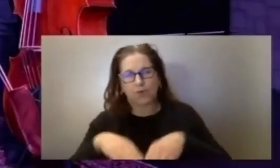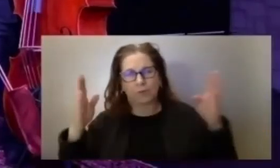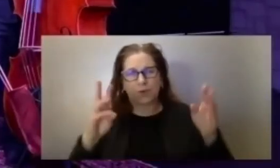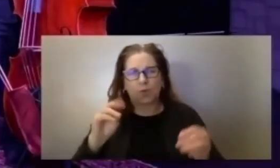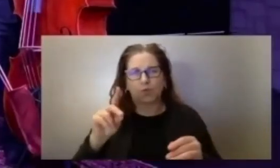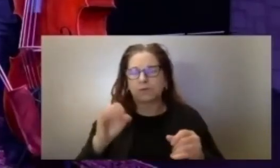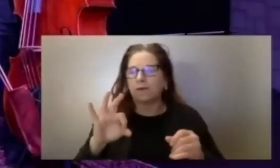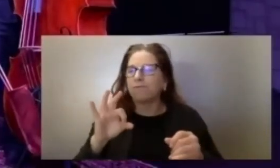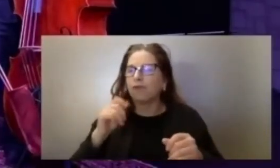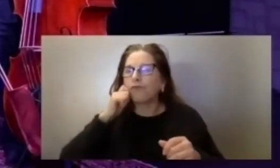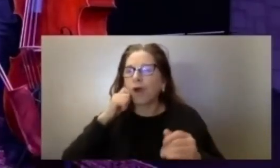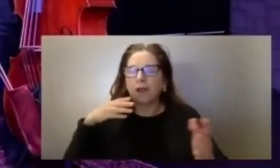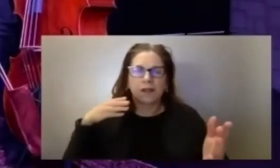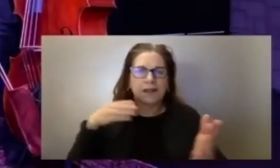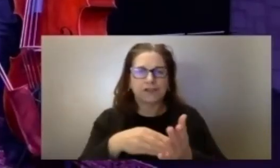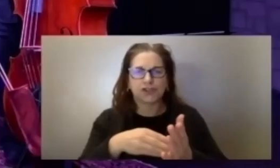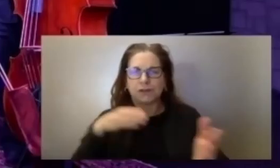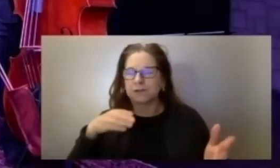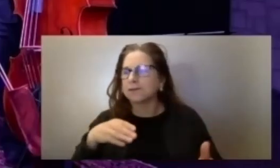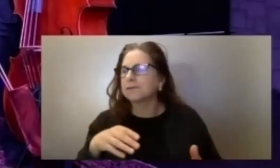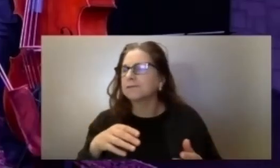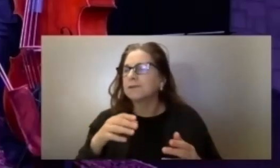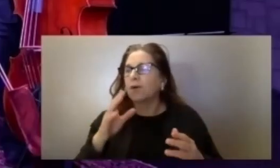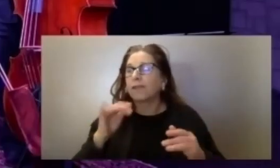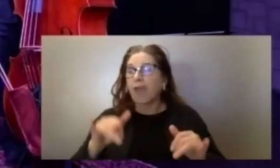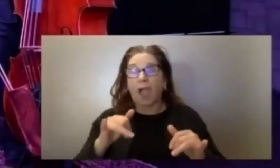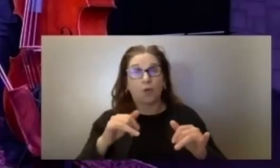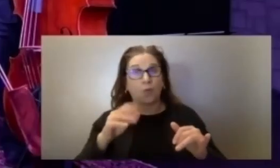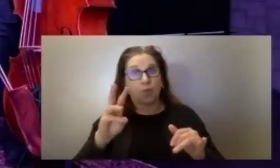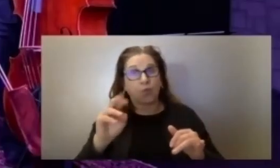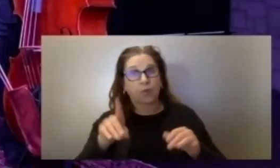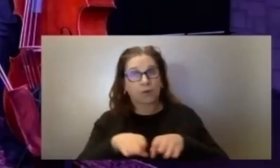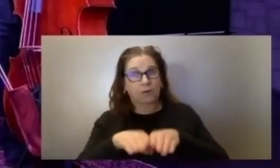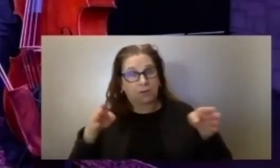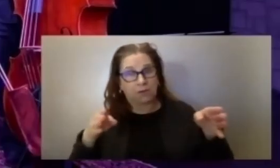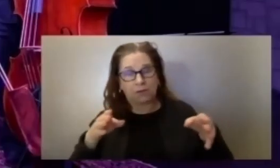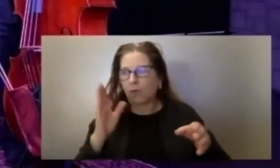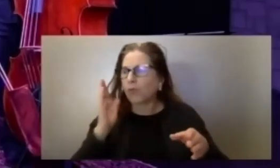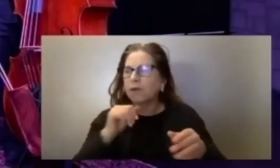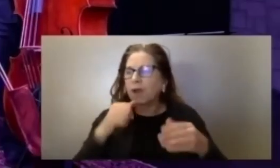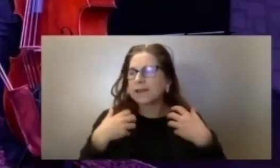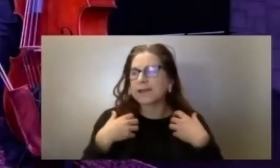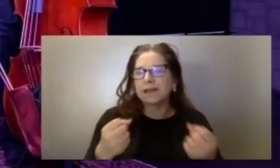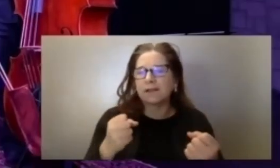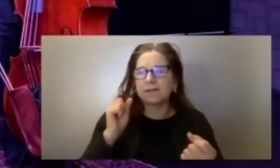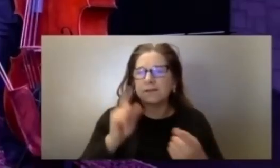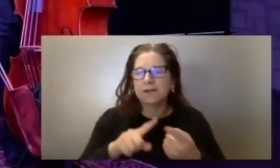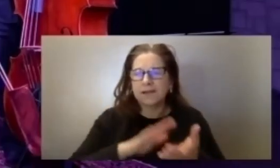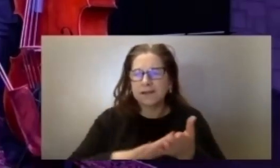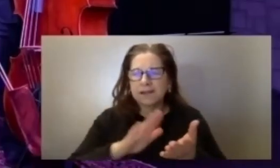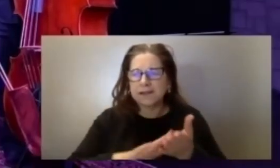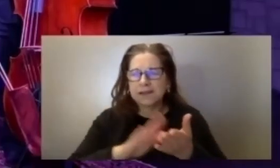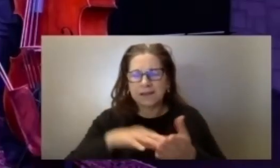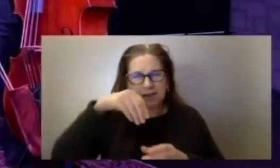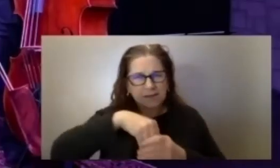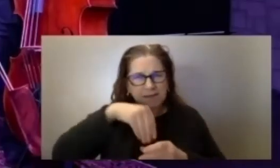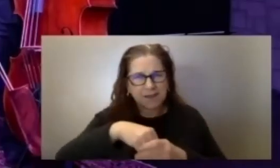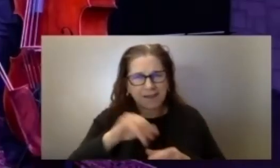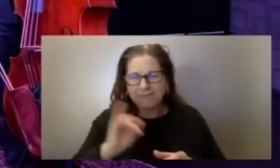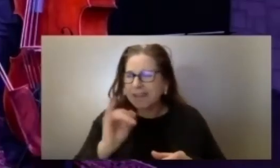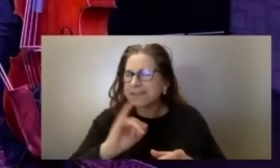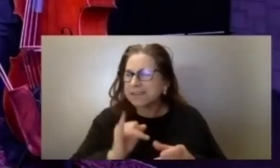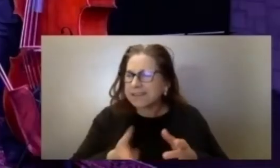Thousands confronted the open wound of racial injustice. A wound will not heal until it is cleaned out of all that has